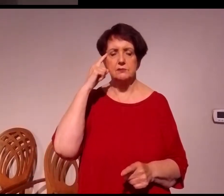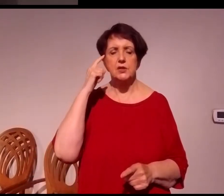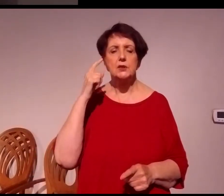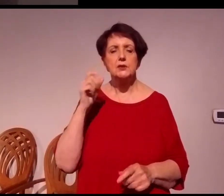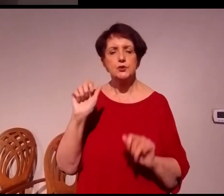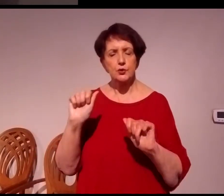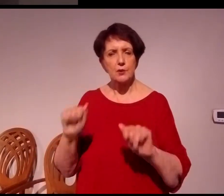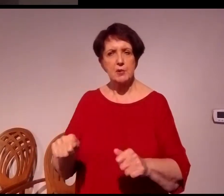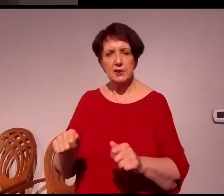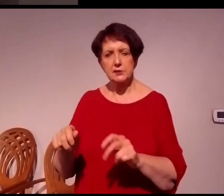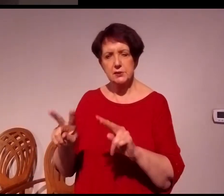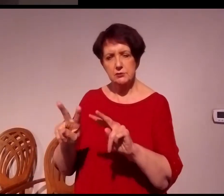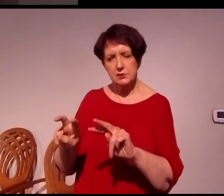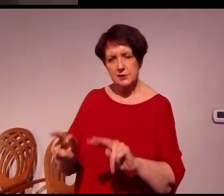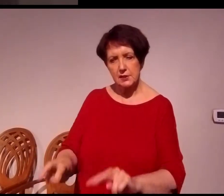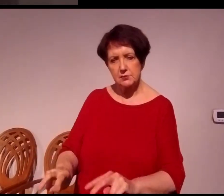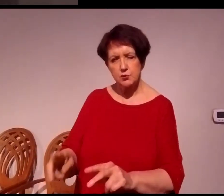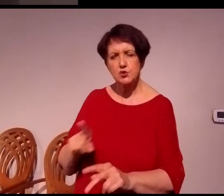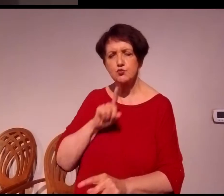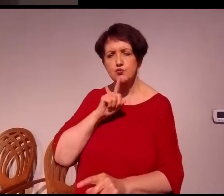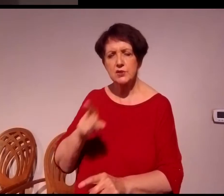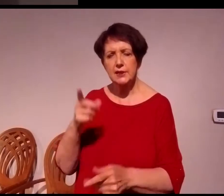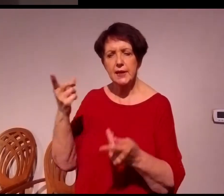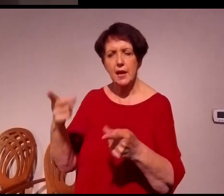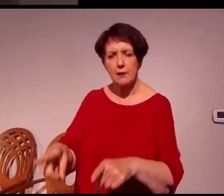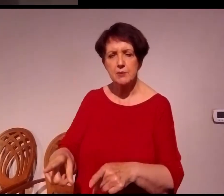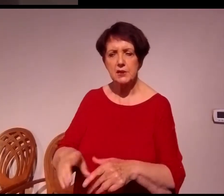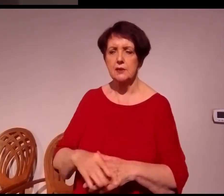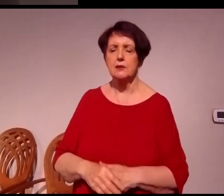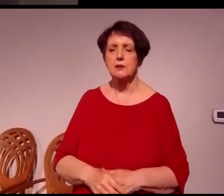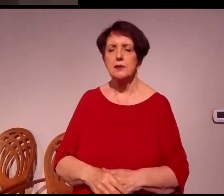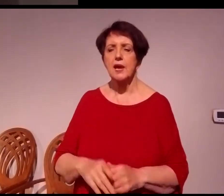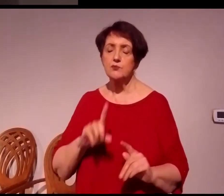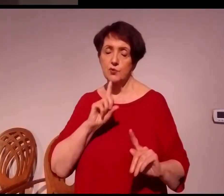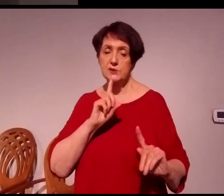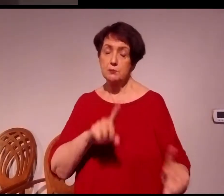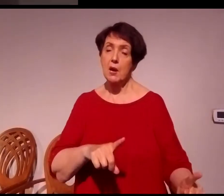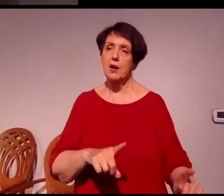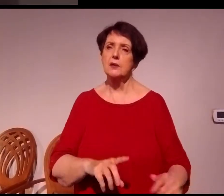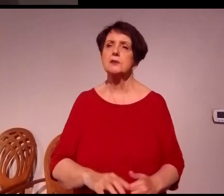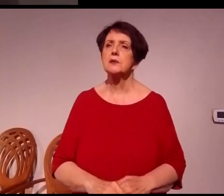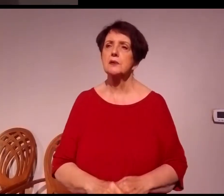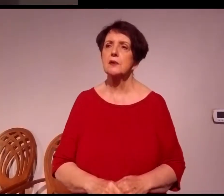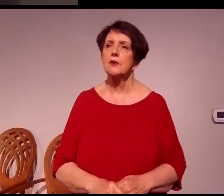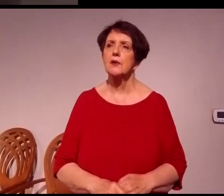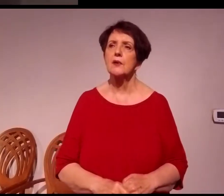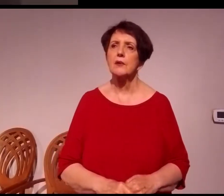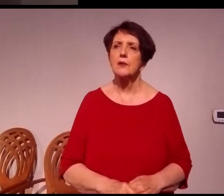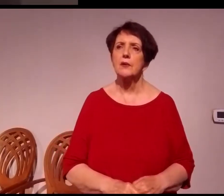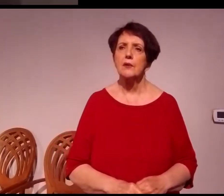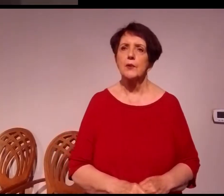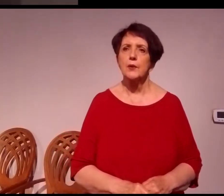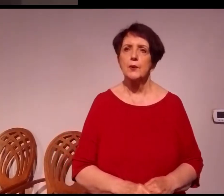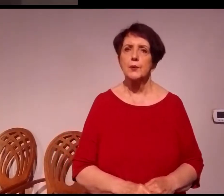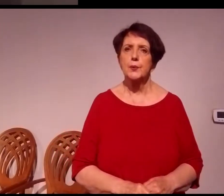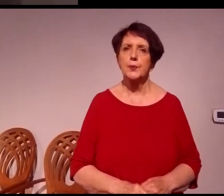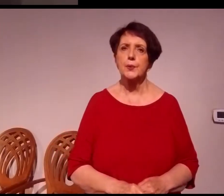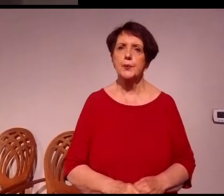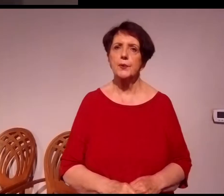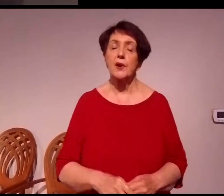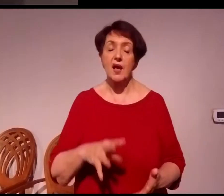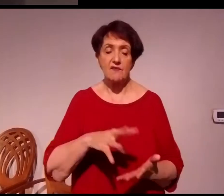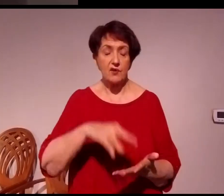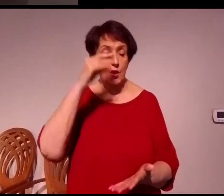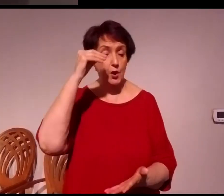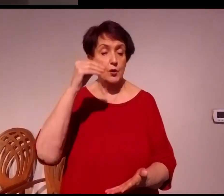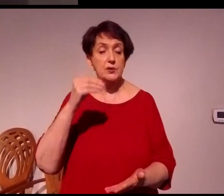assess what's really going on with us and respond. Now, one of the things that I learned in this therapy that I